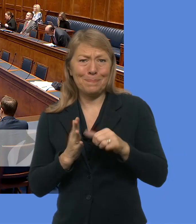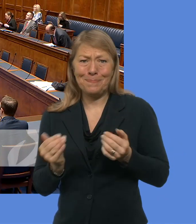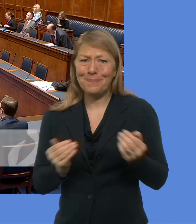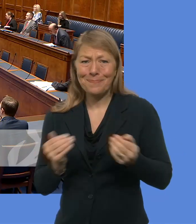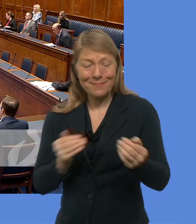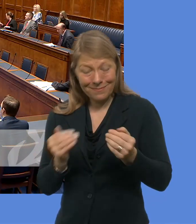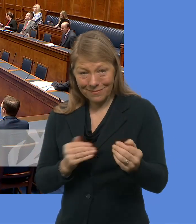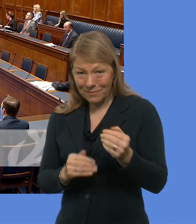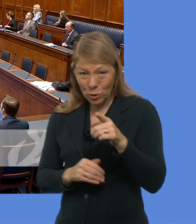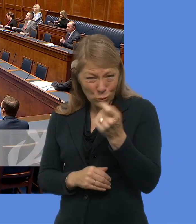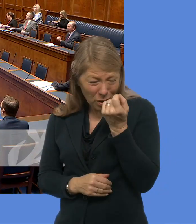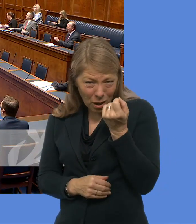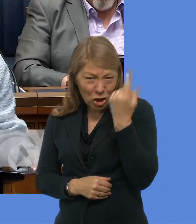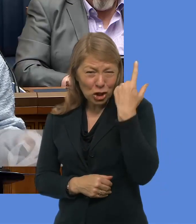Minister.